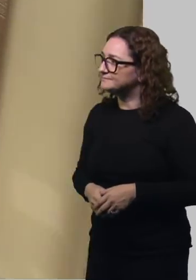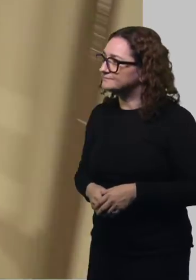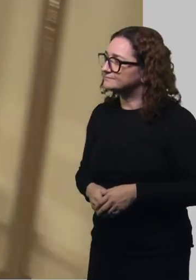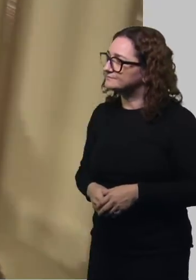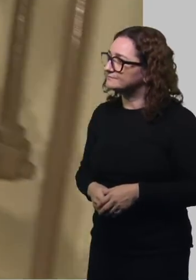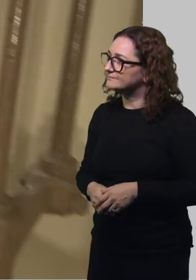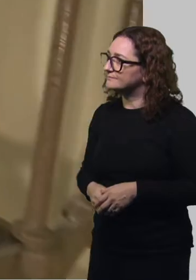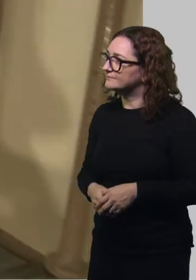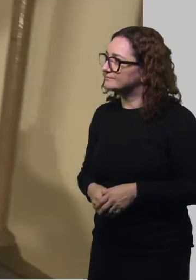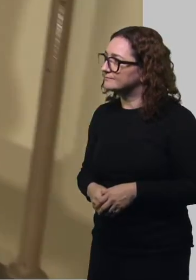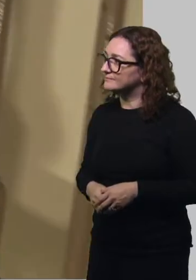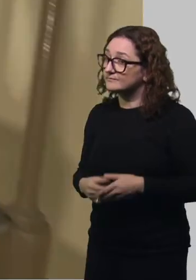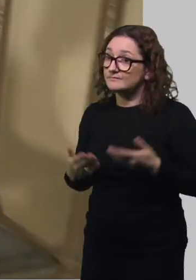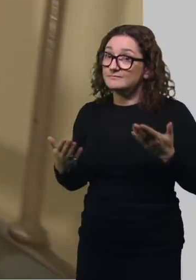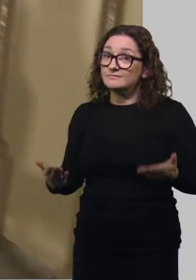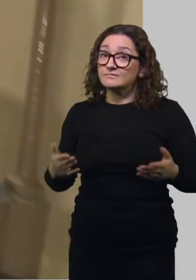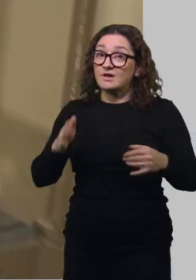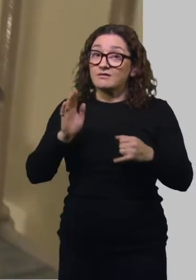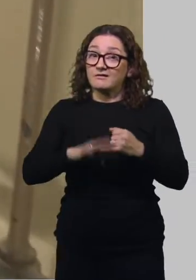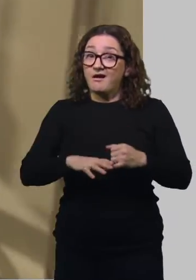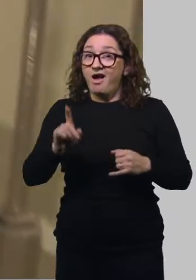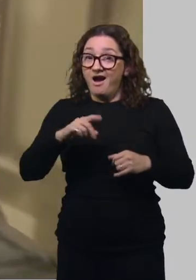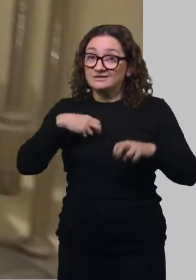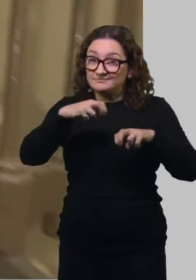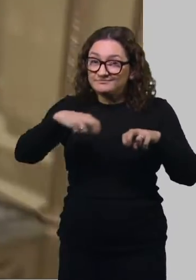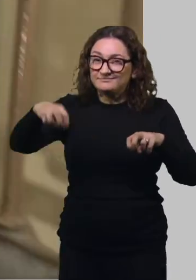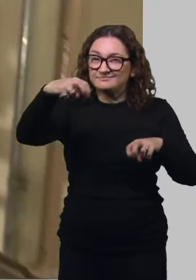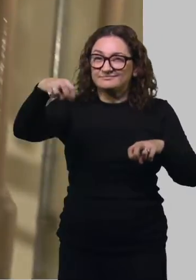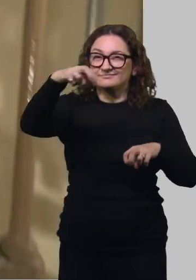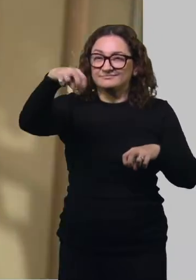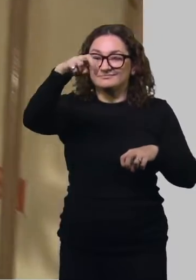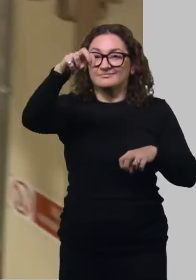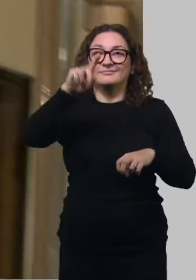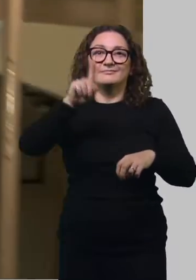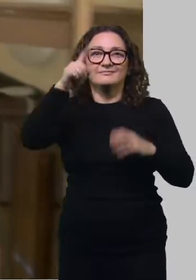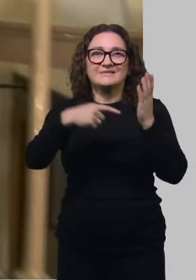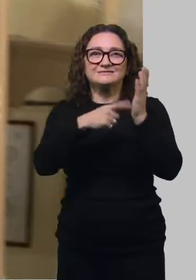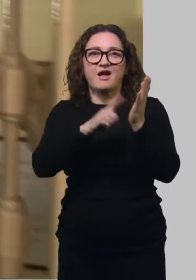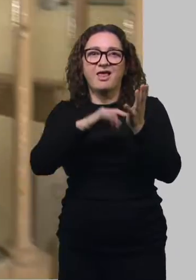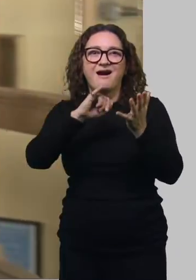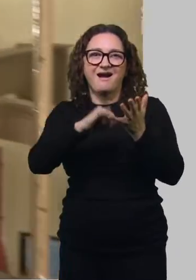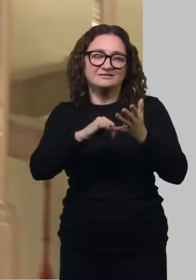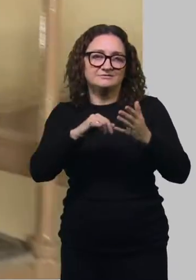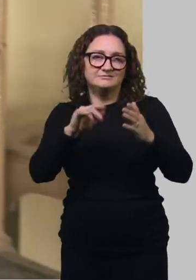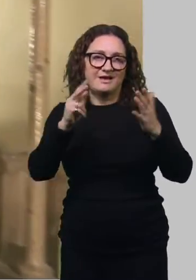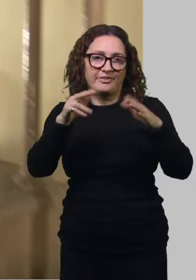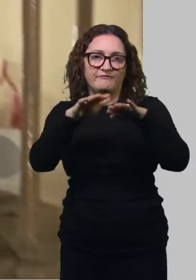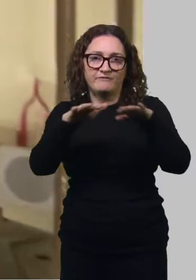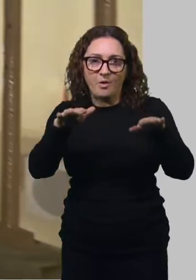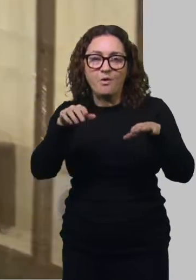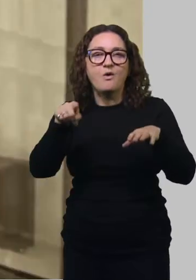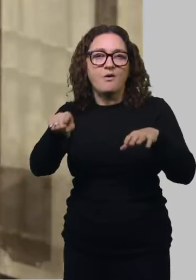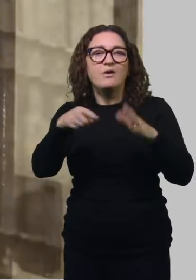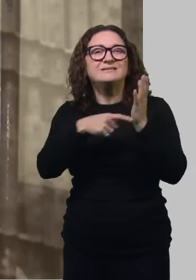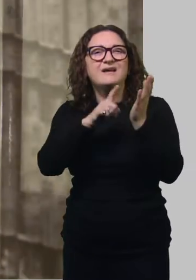We will now make the final part of our journey up to floor 8 to the TLS, what we call the Tower Learning Space. On the way, I can